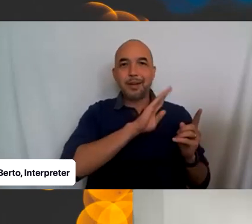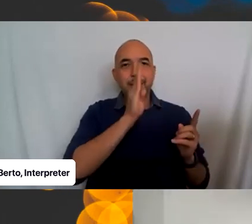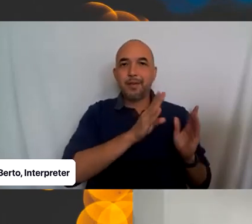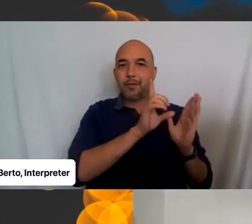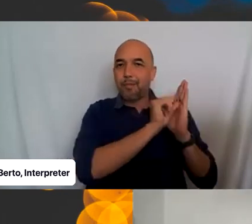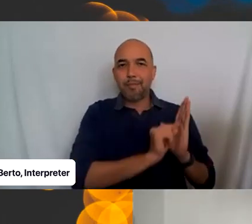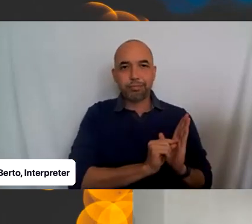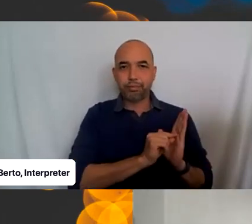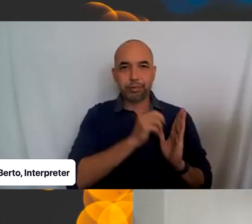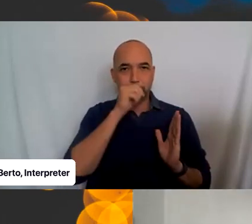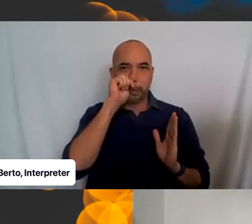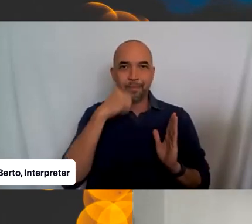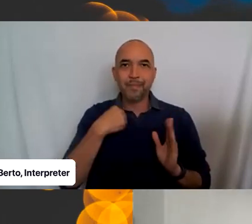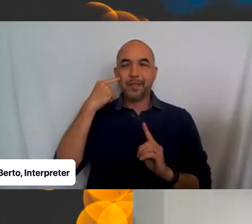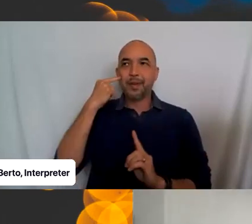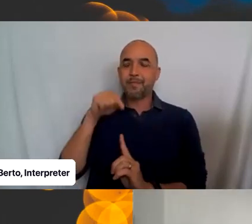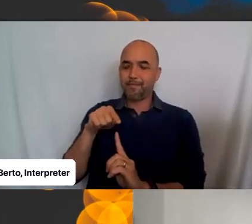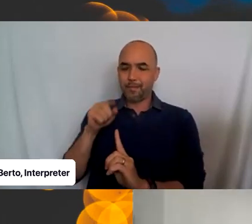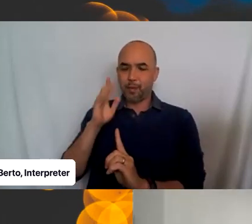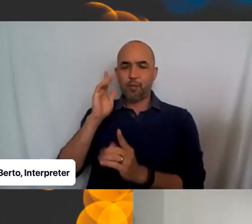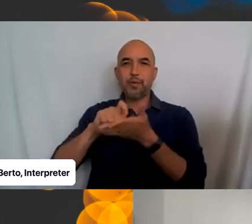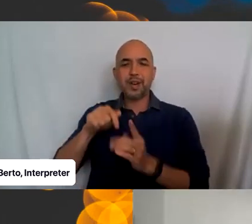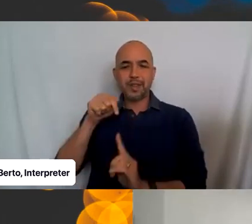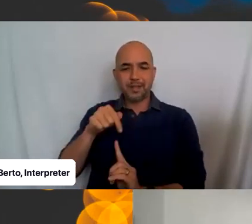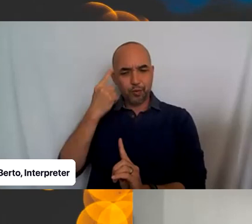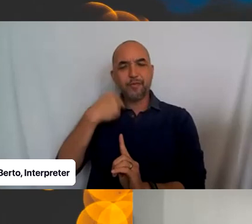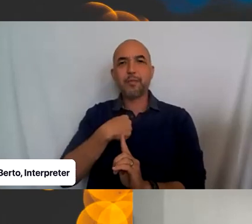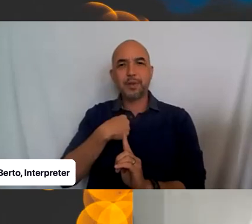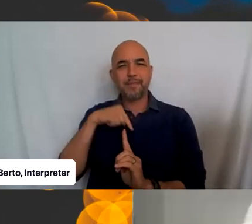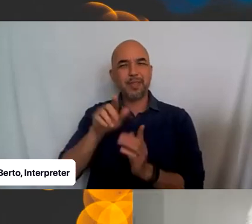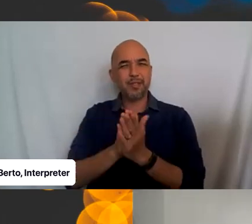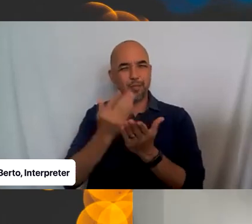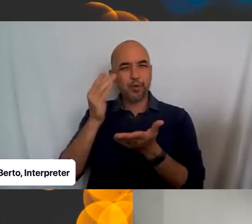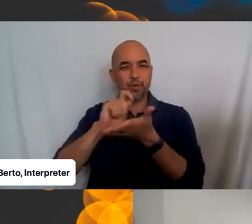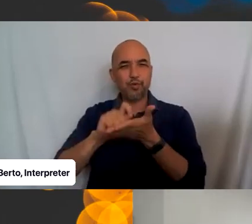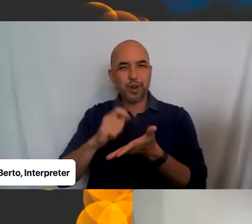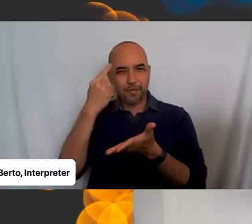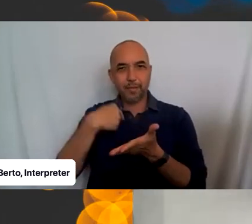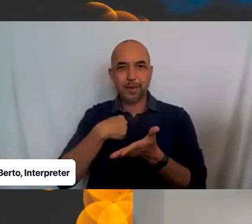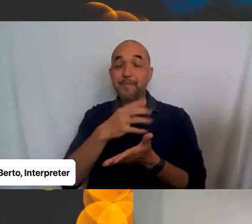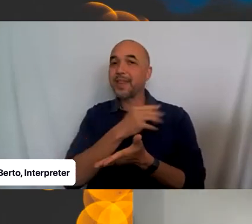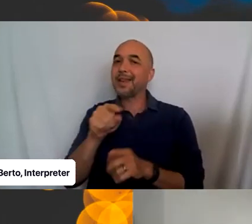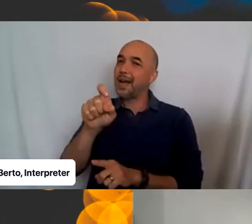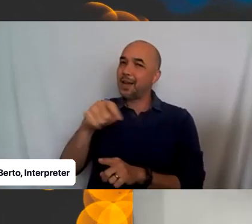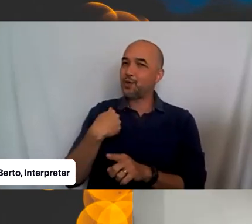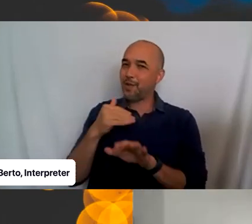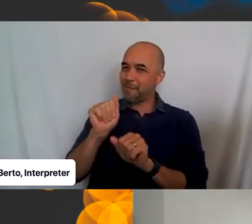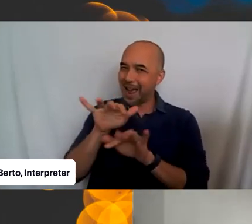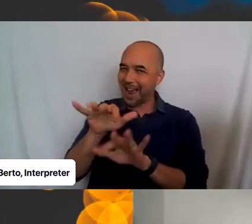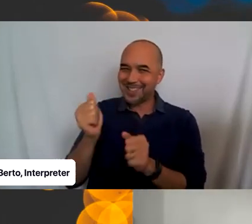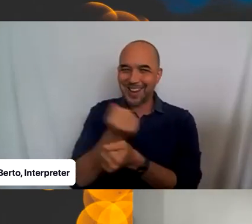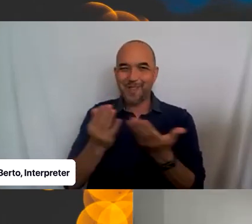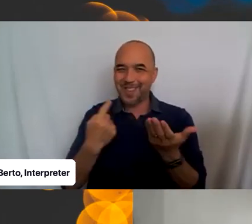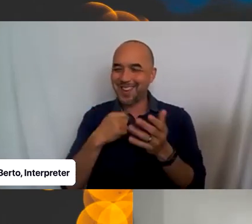what, this one's just for me. I'm just going to write a book. And of course it has to have magic in it, because everything I do has to have magic in